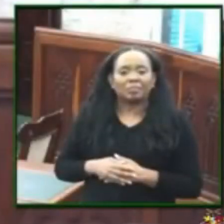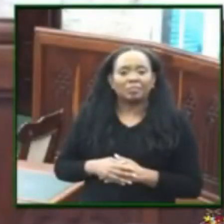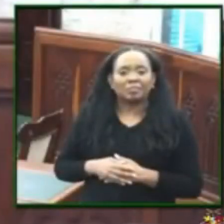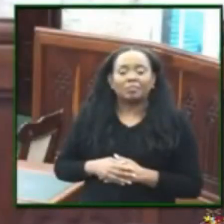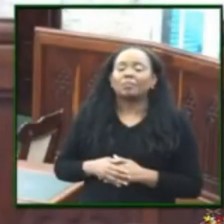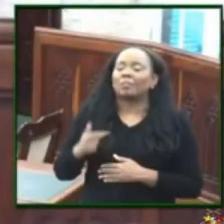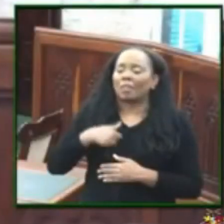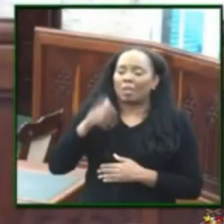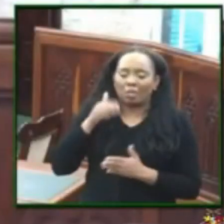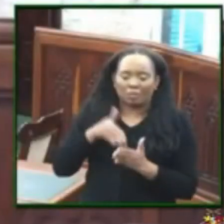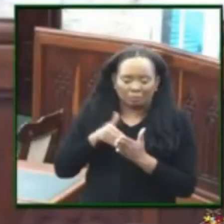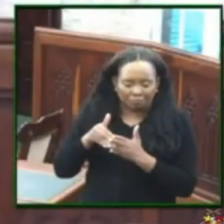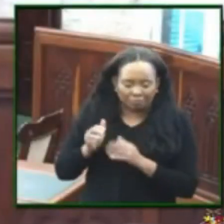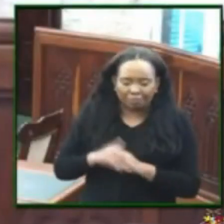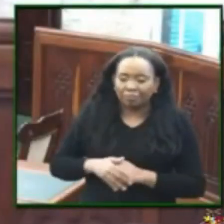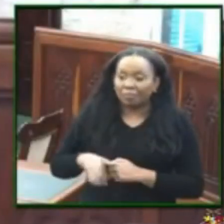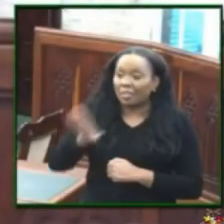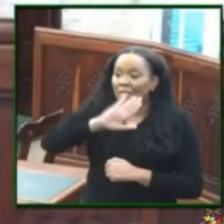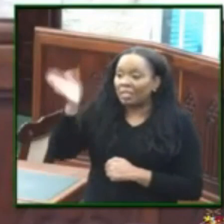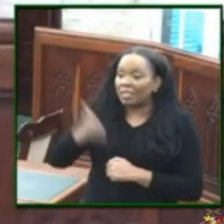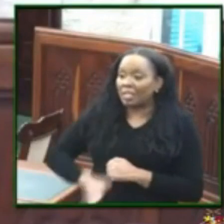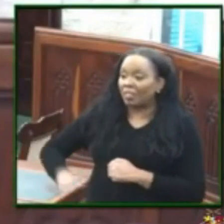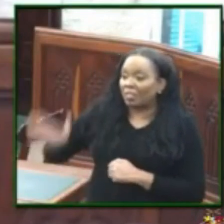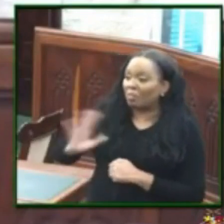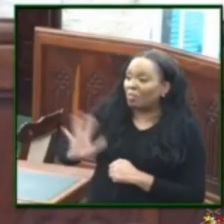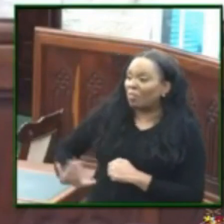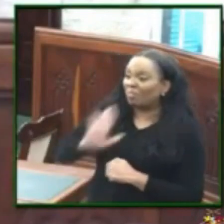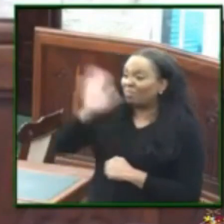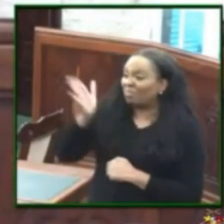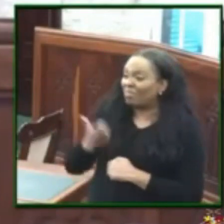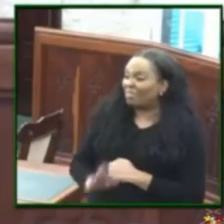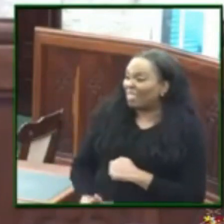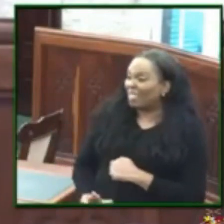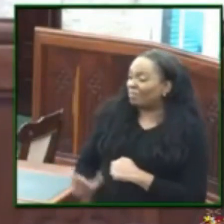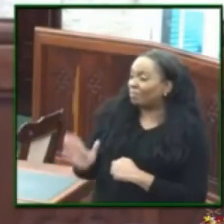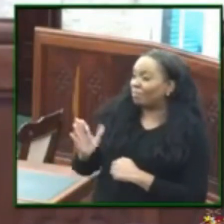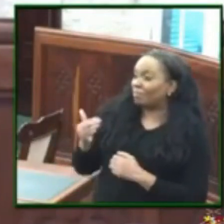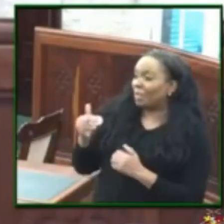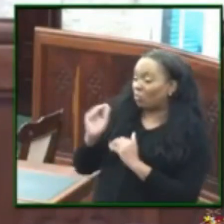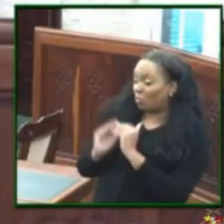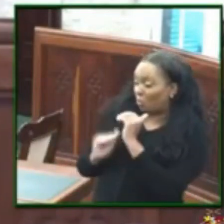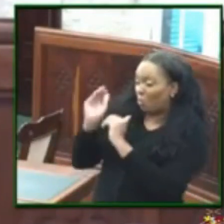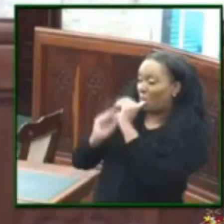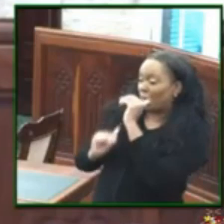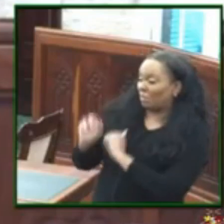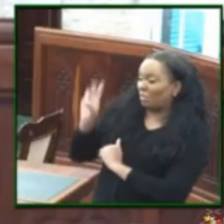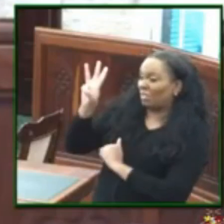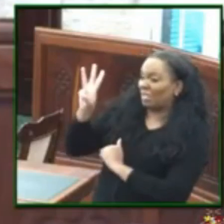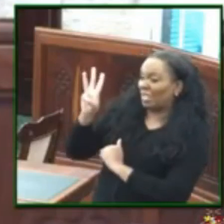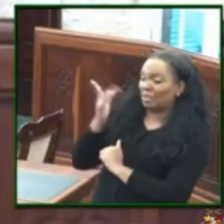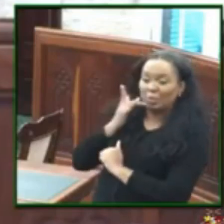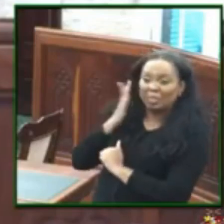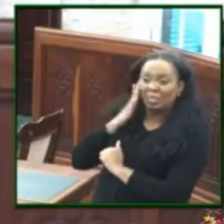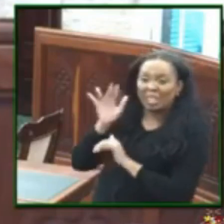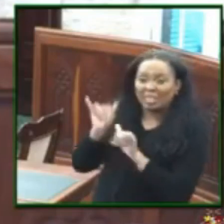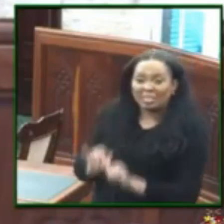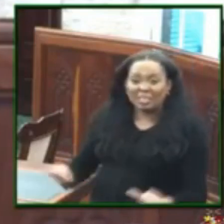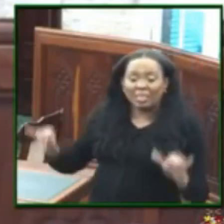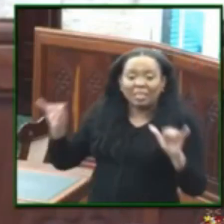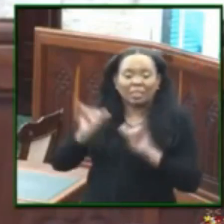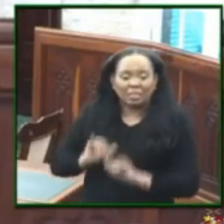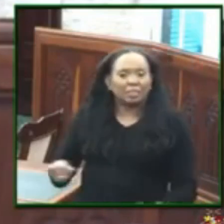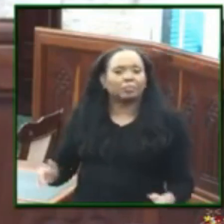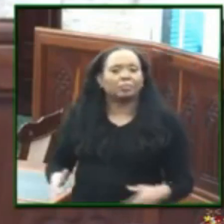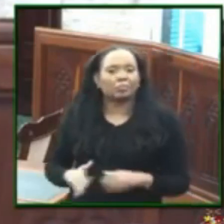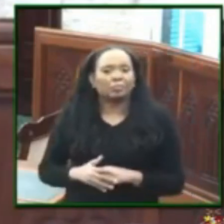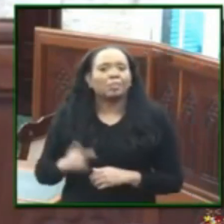I repeat, never in our history have we had 6 hotels under construction simultaneously. Here's my answer, honorable